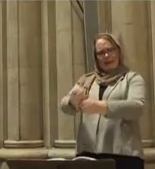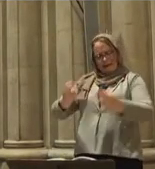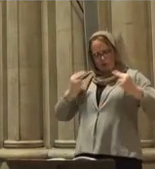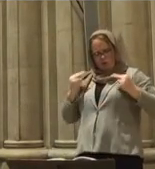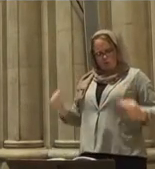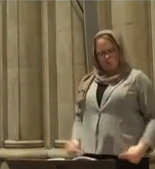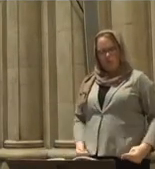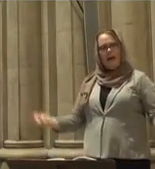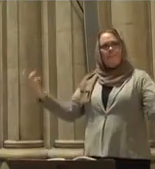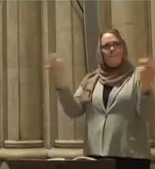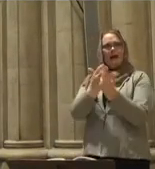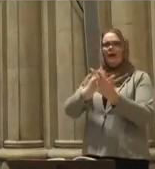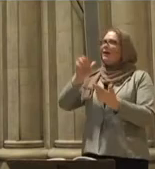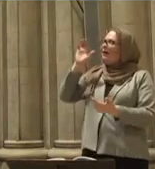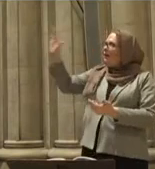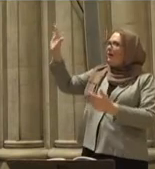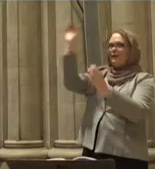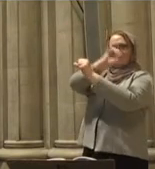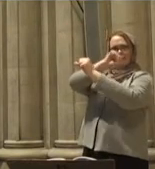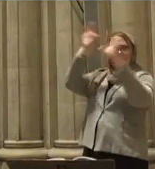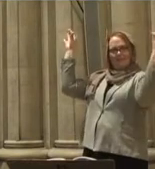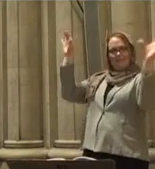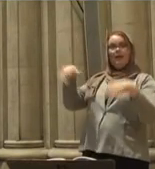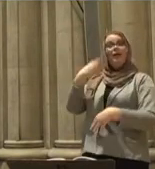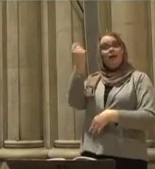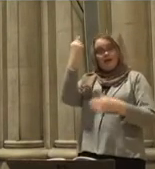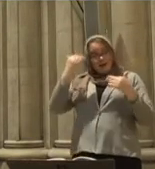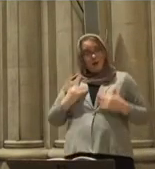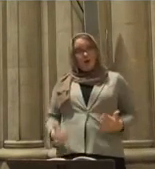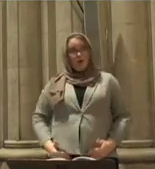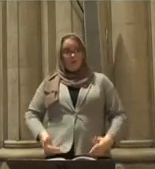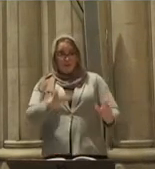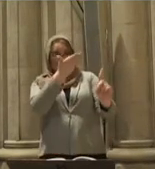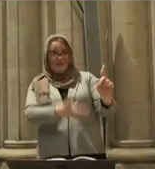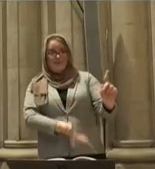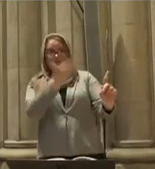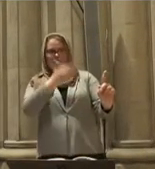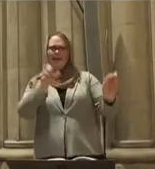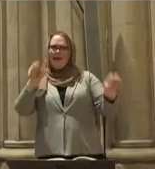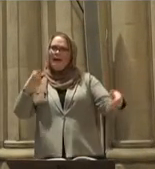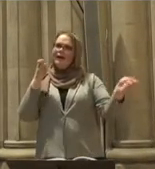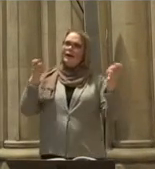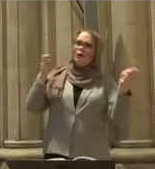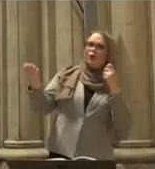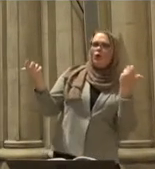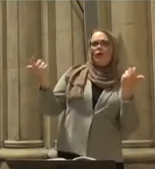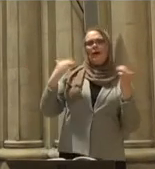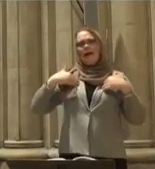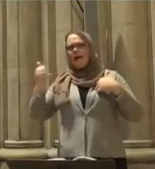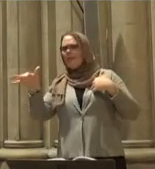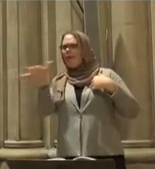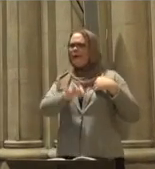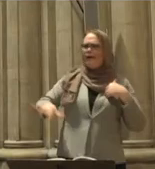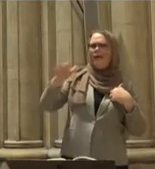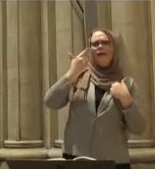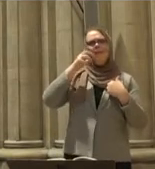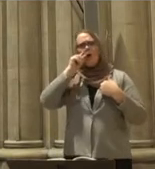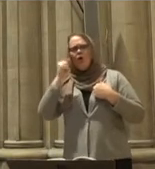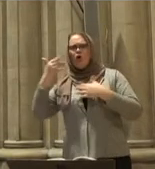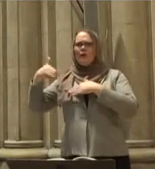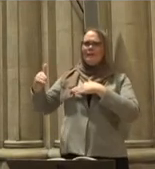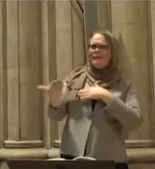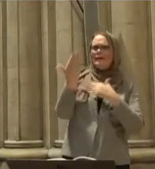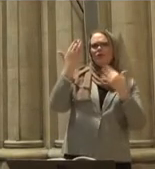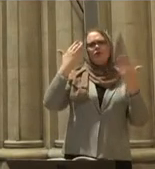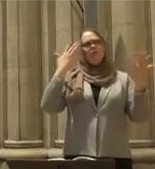likeness, and let them have dominion over the fish of the sea, and over the birds of the air, and over the cattle, and over all the